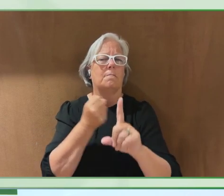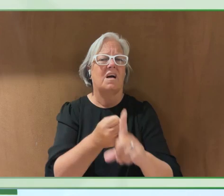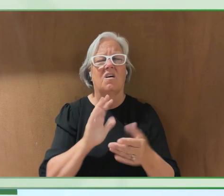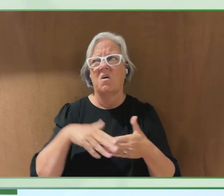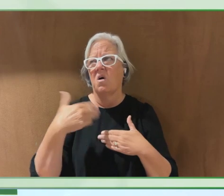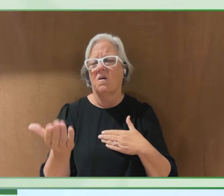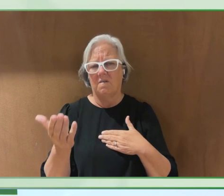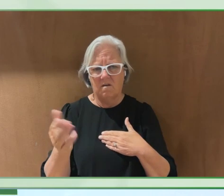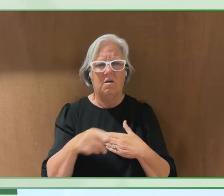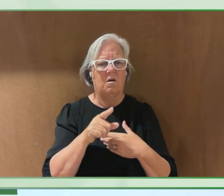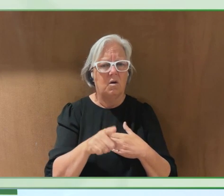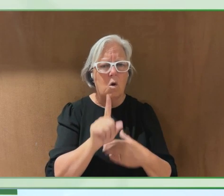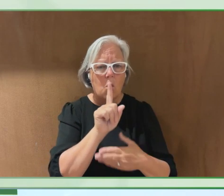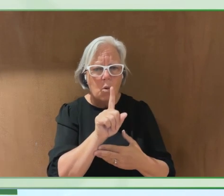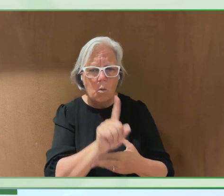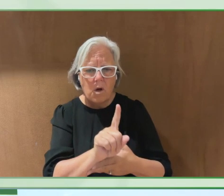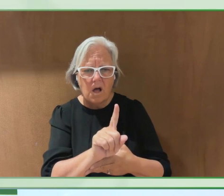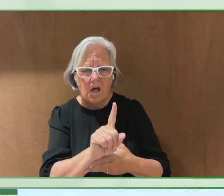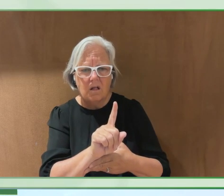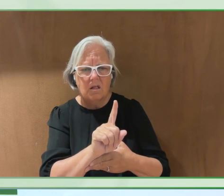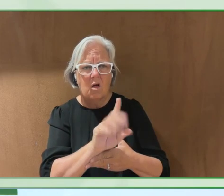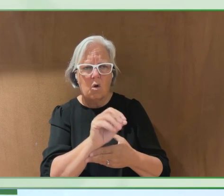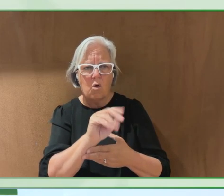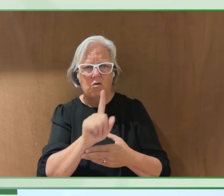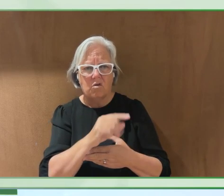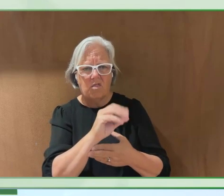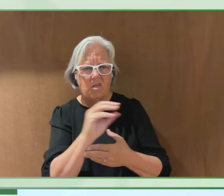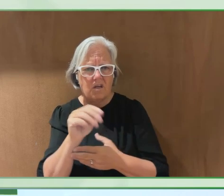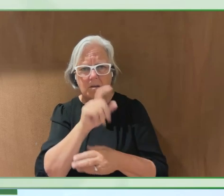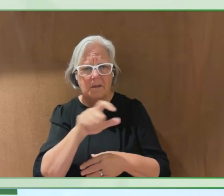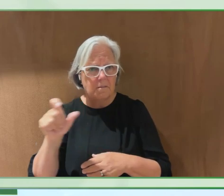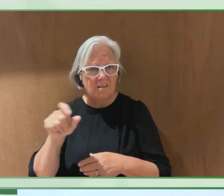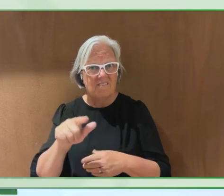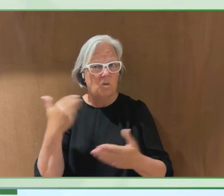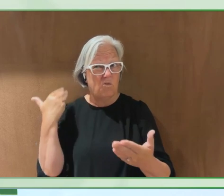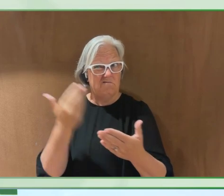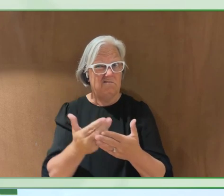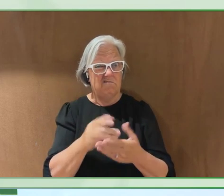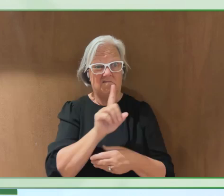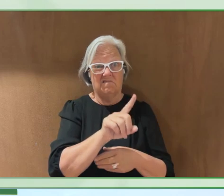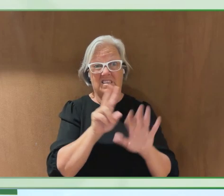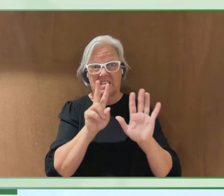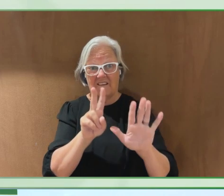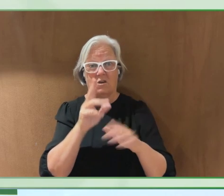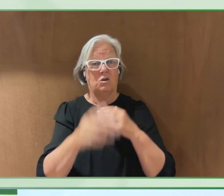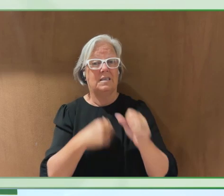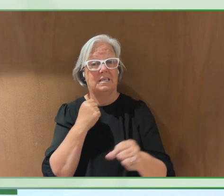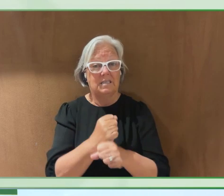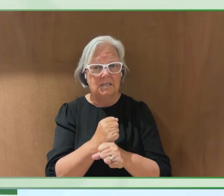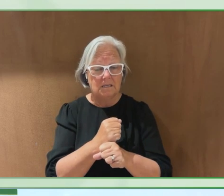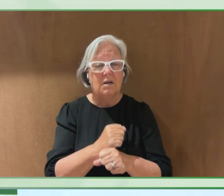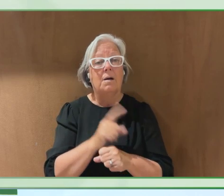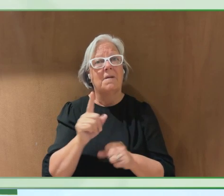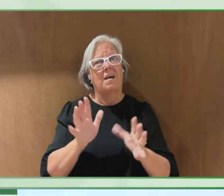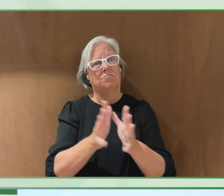in Pakistan in the last 17 years. It's a drop in the bucket when you think about the larger population, but again, it's a work in progress and we're trying